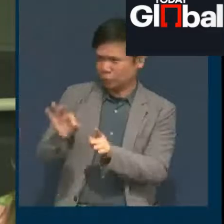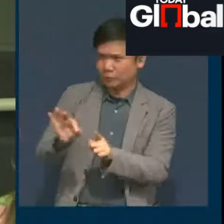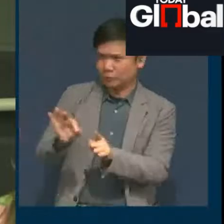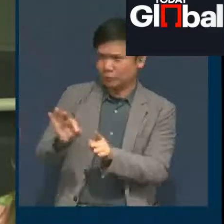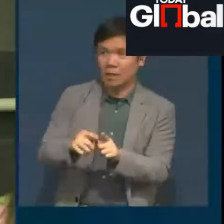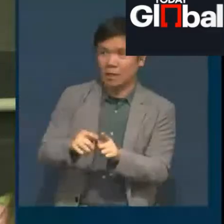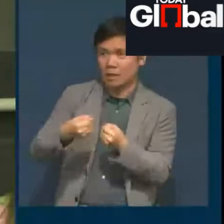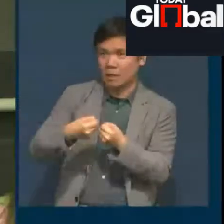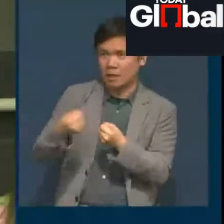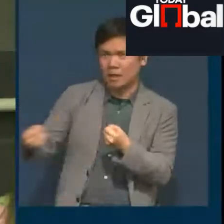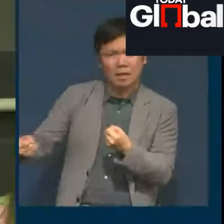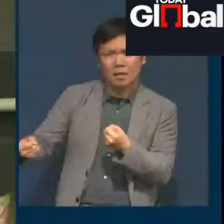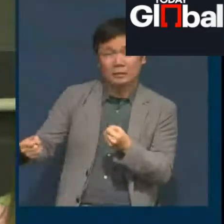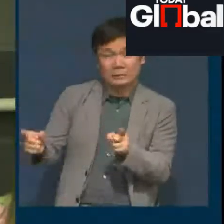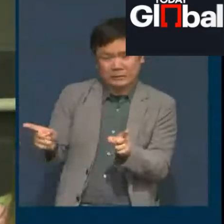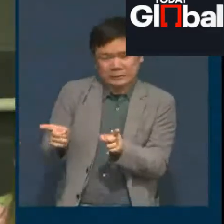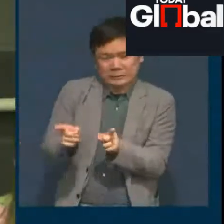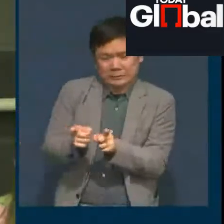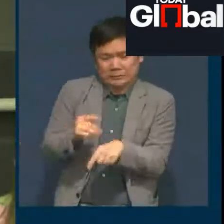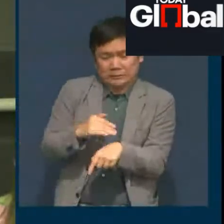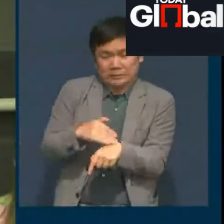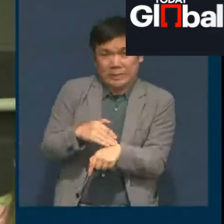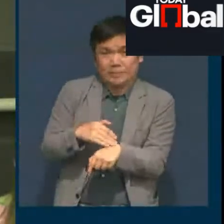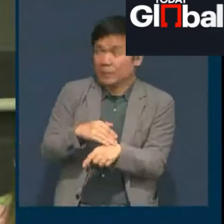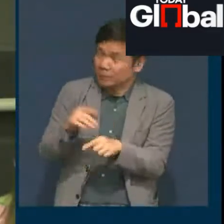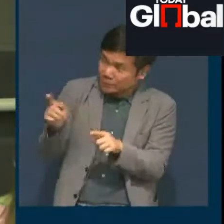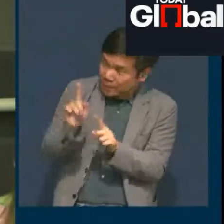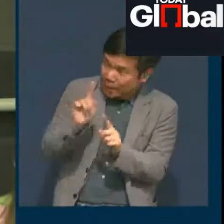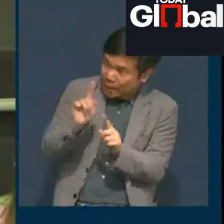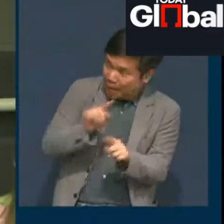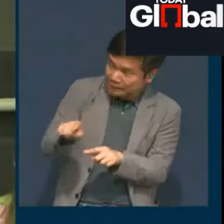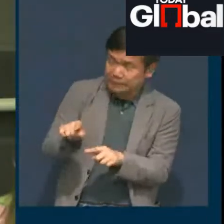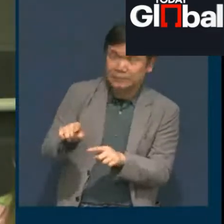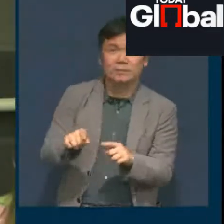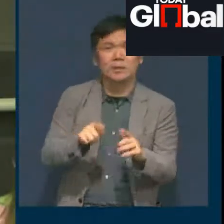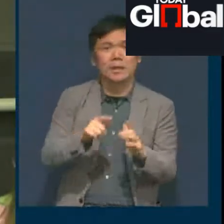the question about the Article 33 immediately.